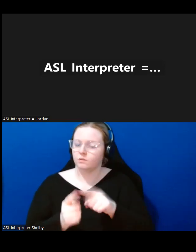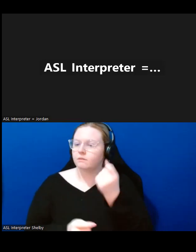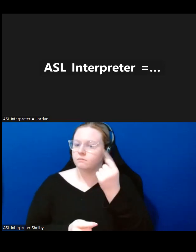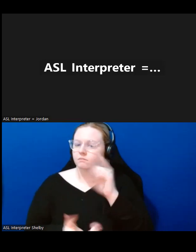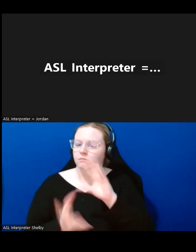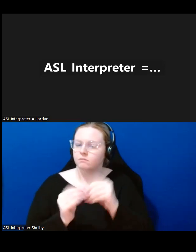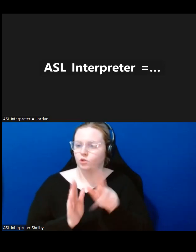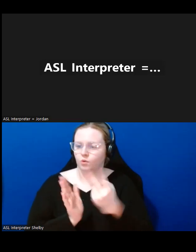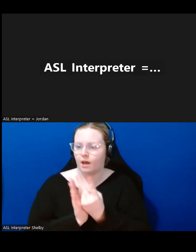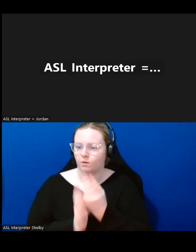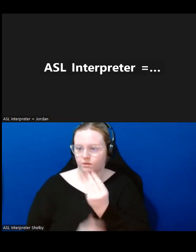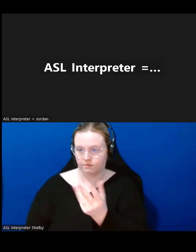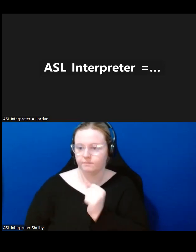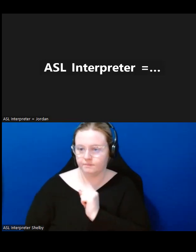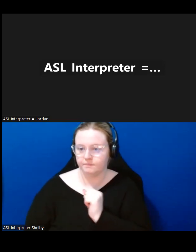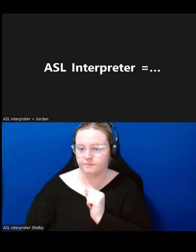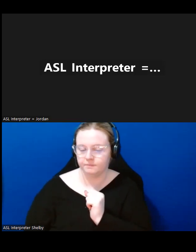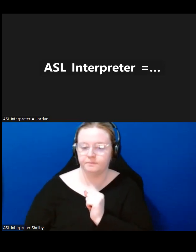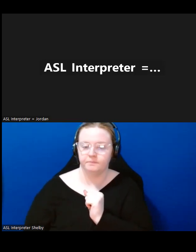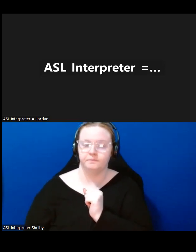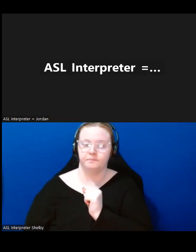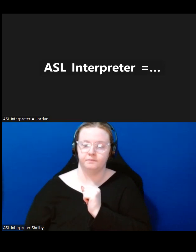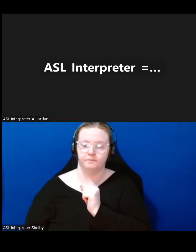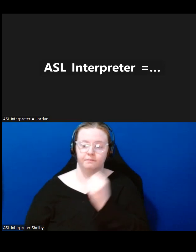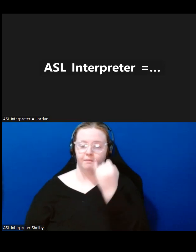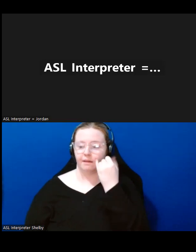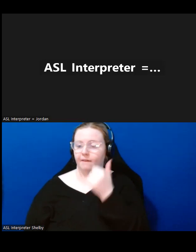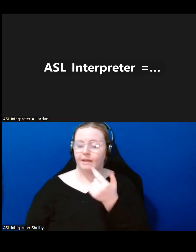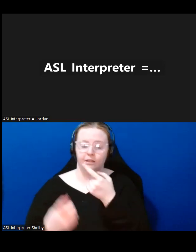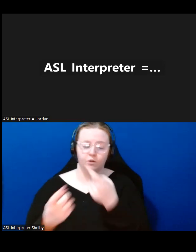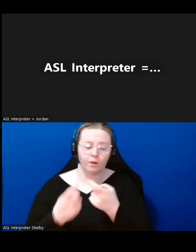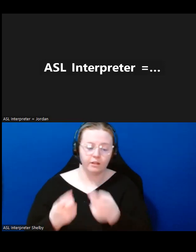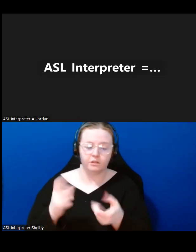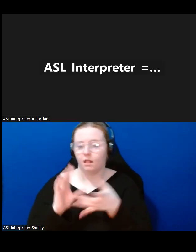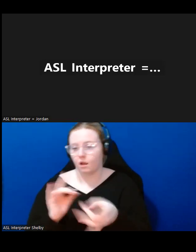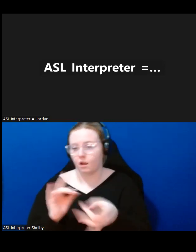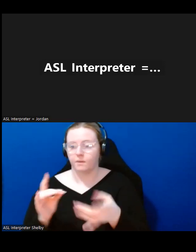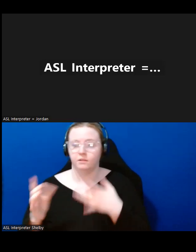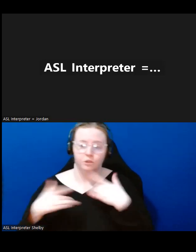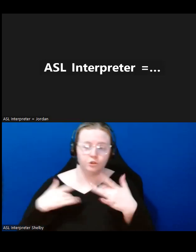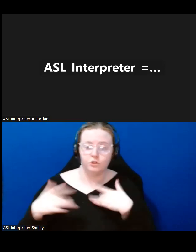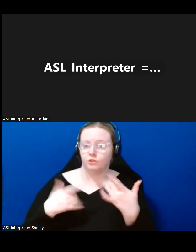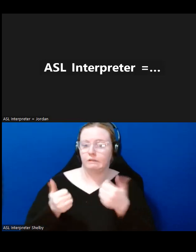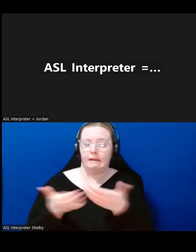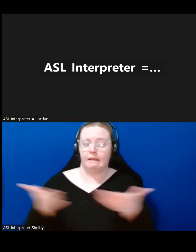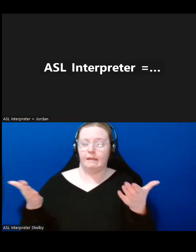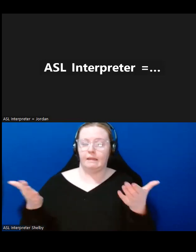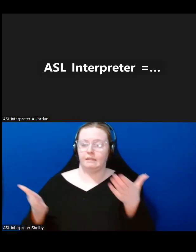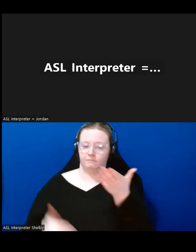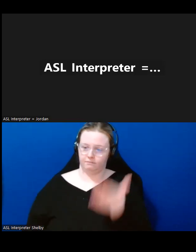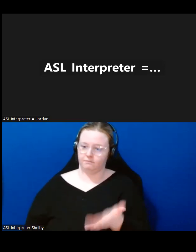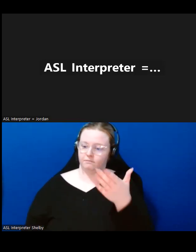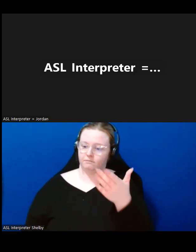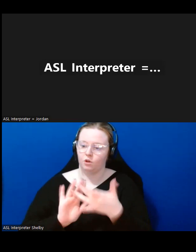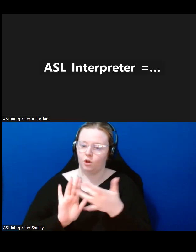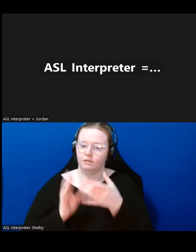just a reminder about that. And of course, if you have any questions, comments, or concerns, anything we can help with, our information is